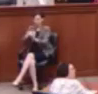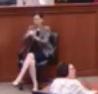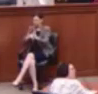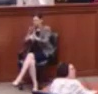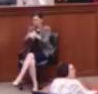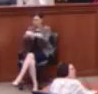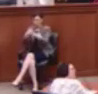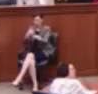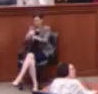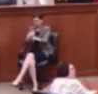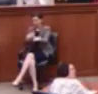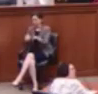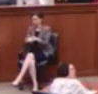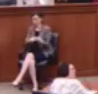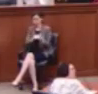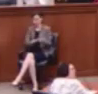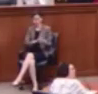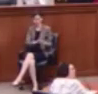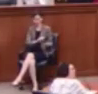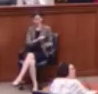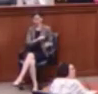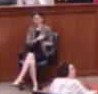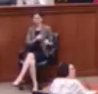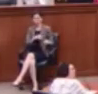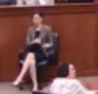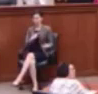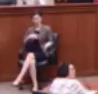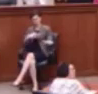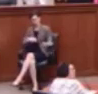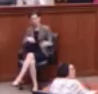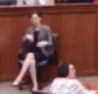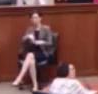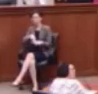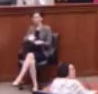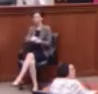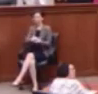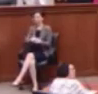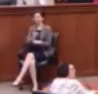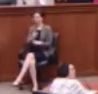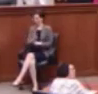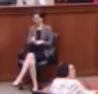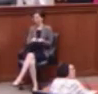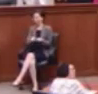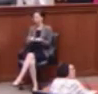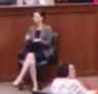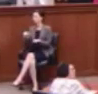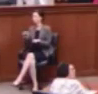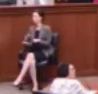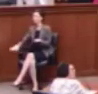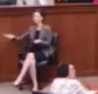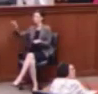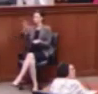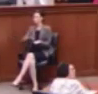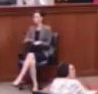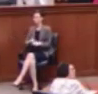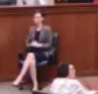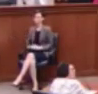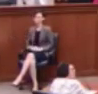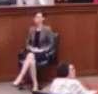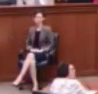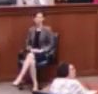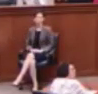provide opportunities to students not only in the capital region, but for all students in Louisiana. Thank you.